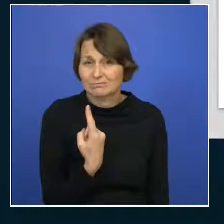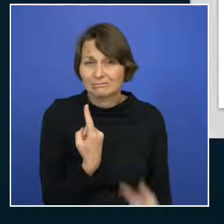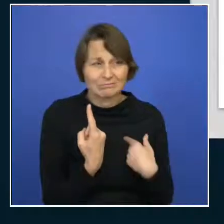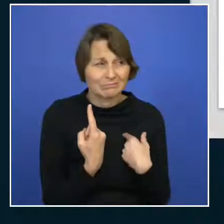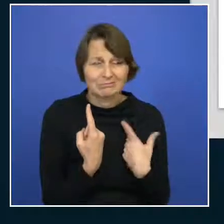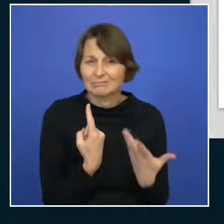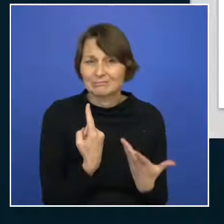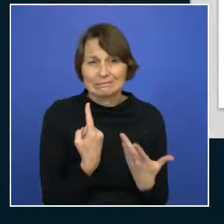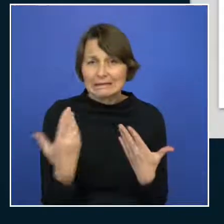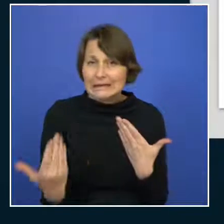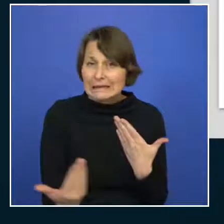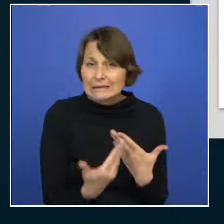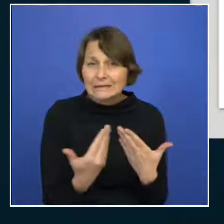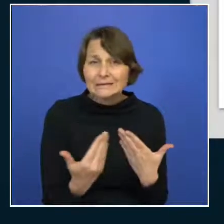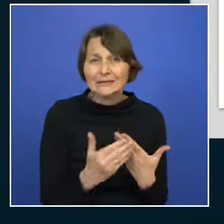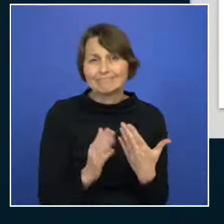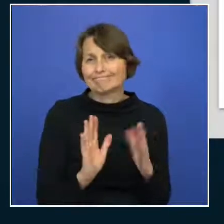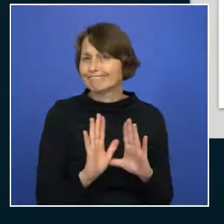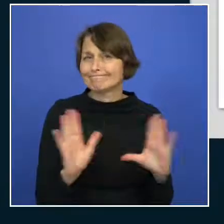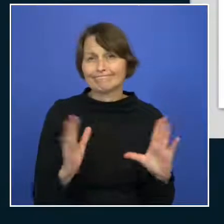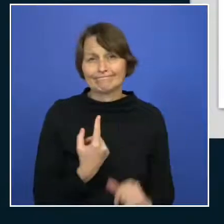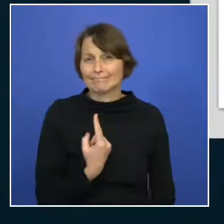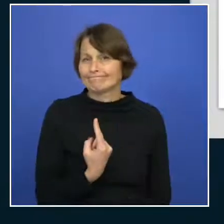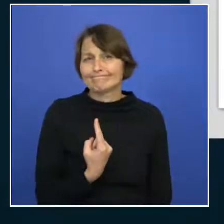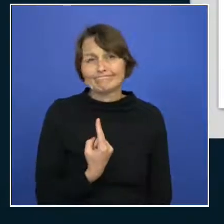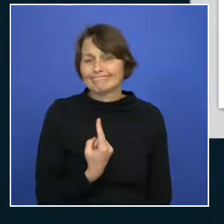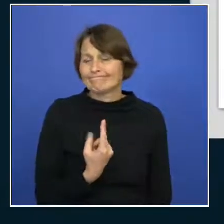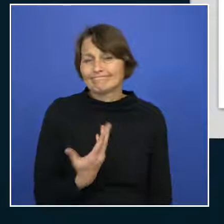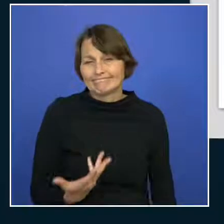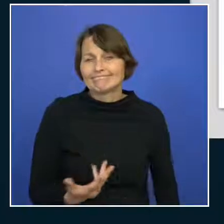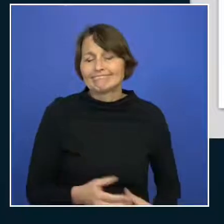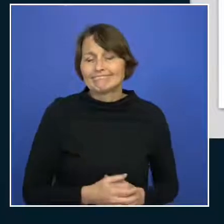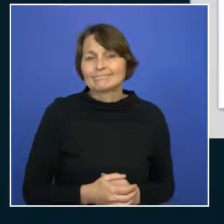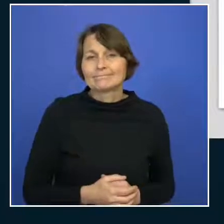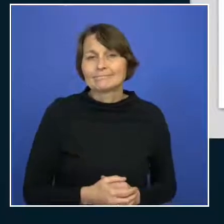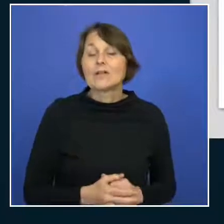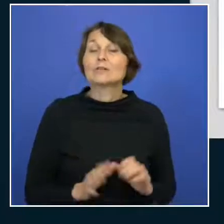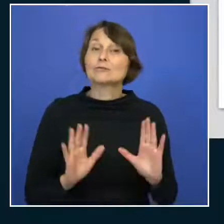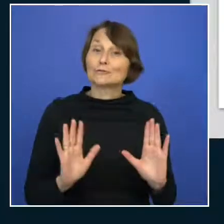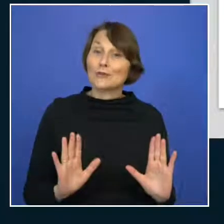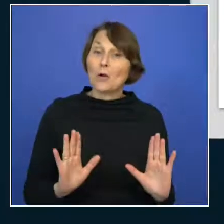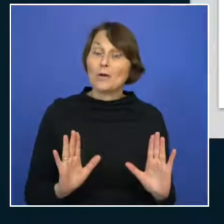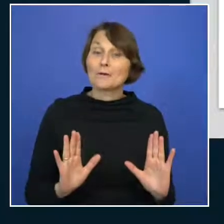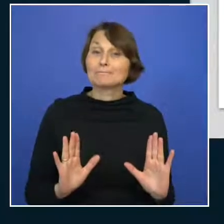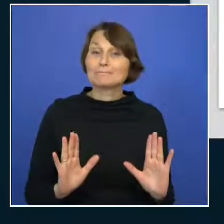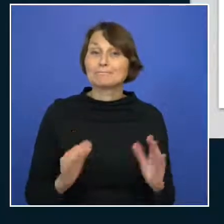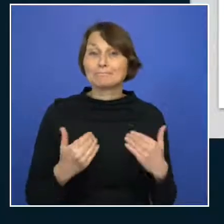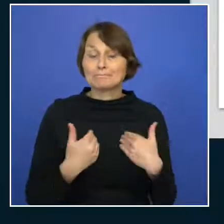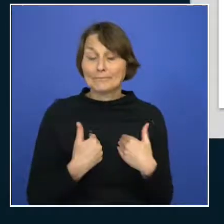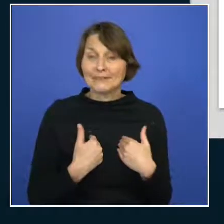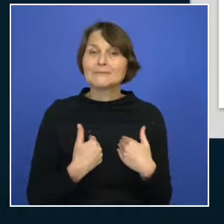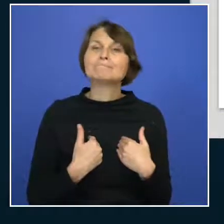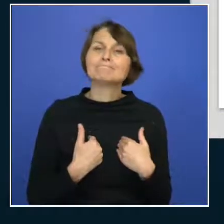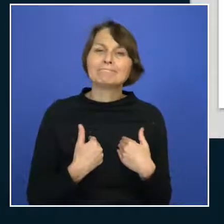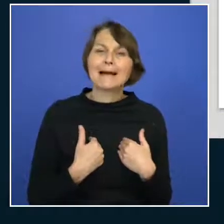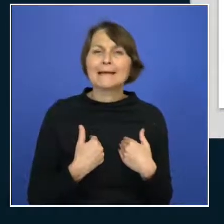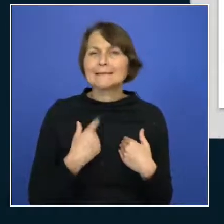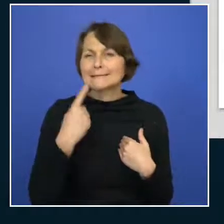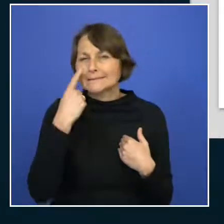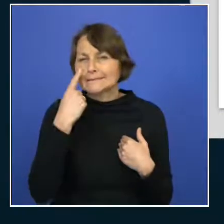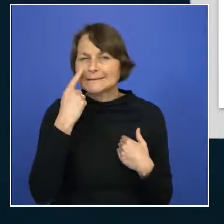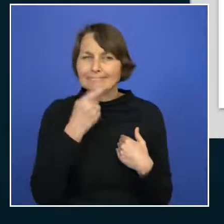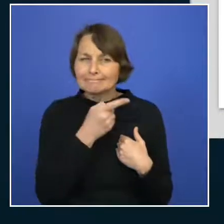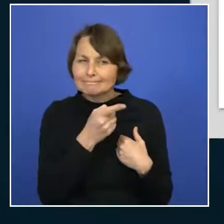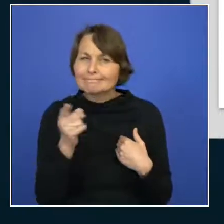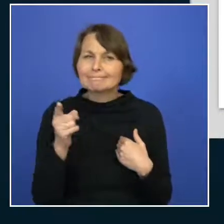to do it alone. So what I did is that I noticed that the system is not